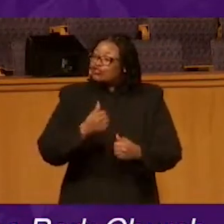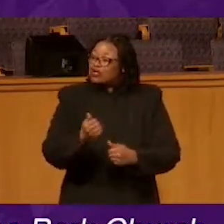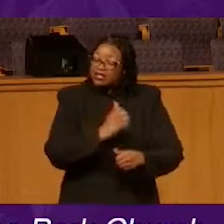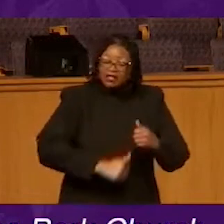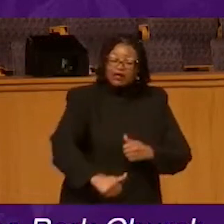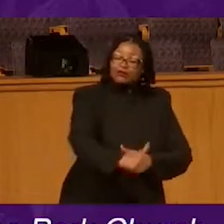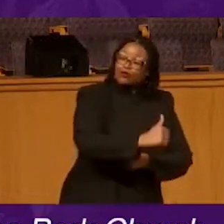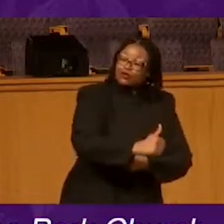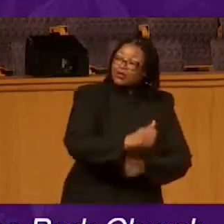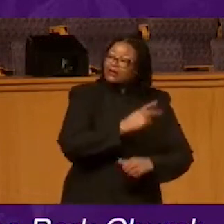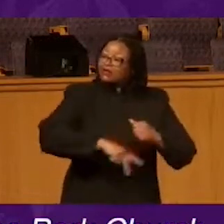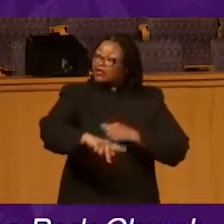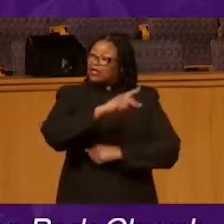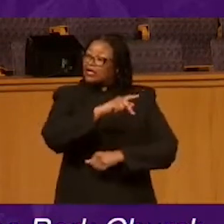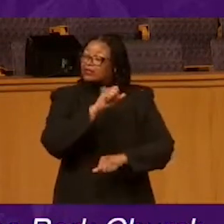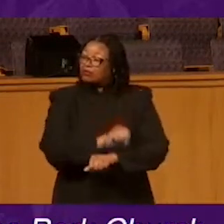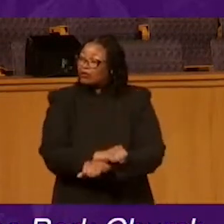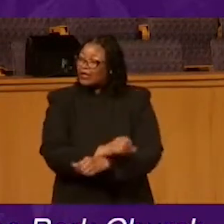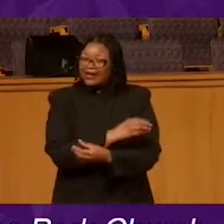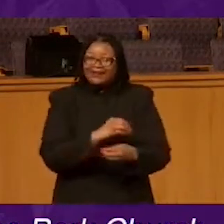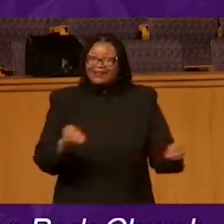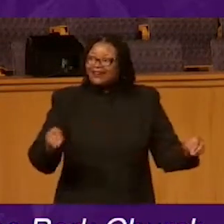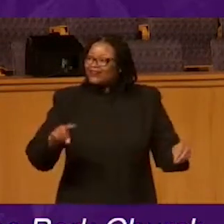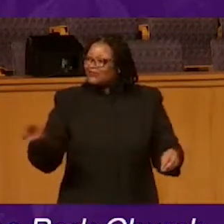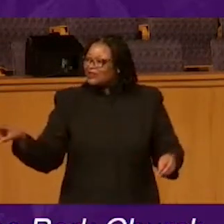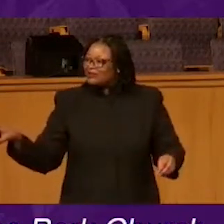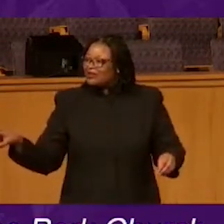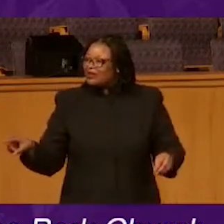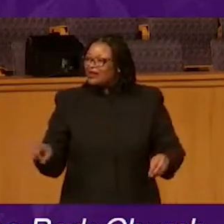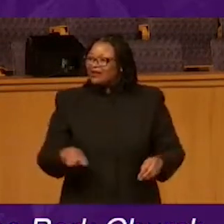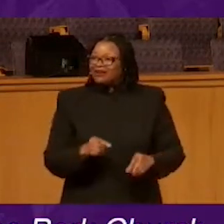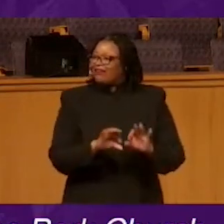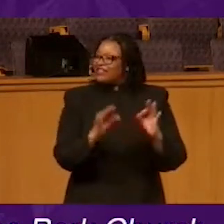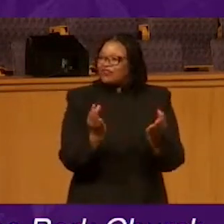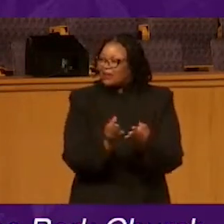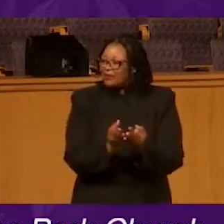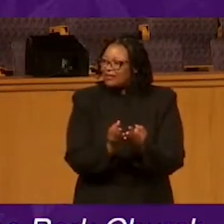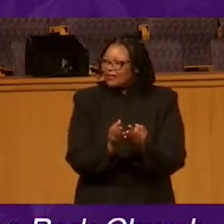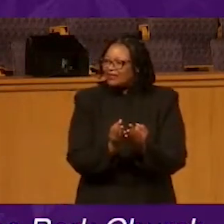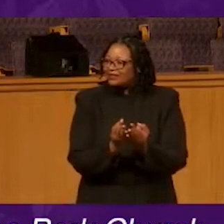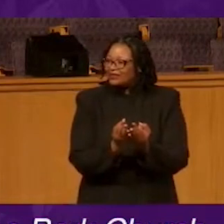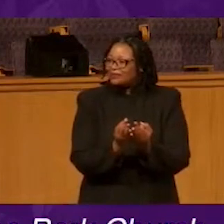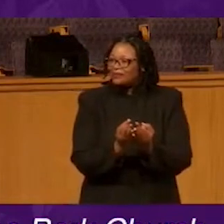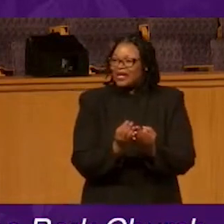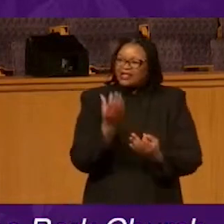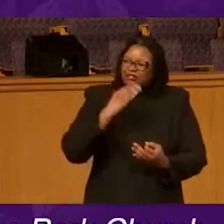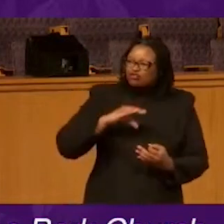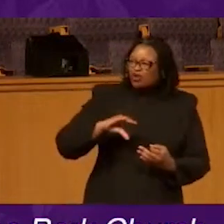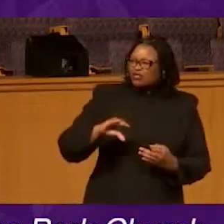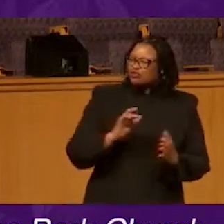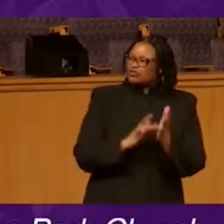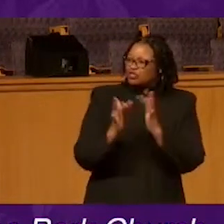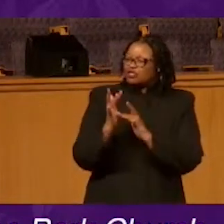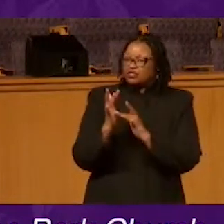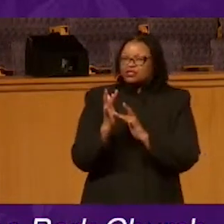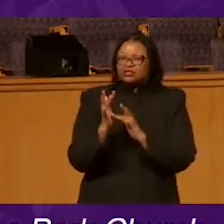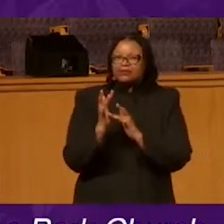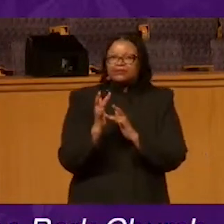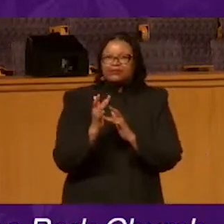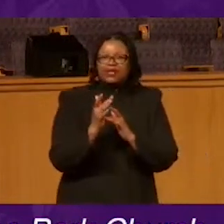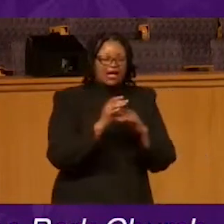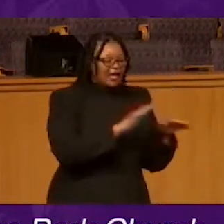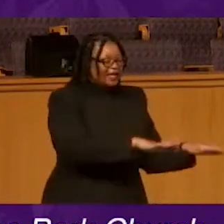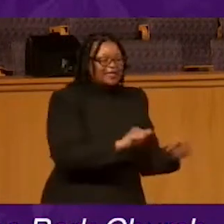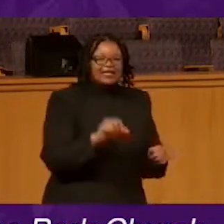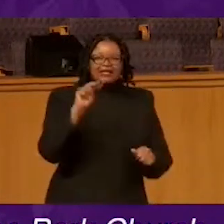the kingdom work. And none of them are his family. They're strangers to him. He leaves